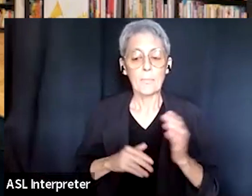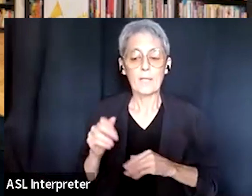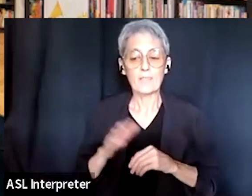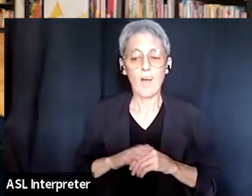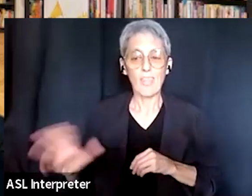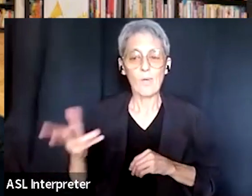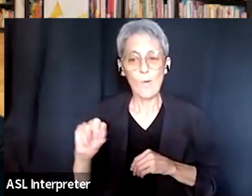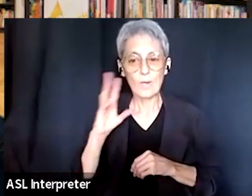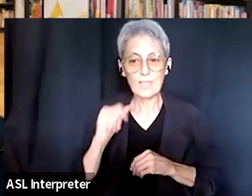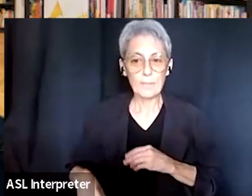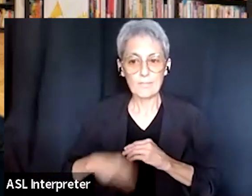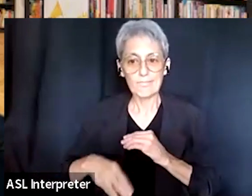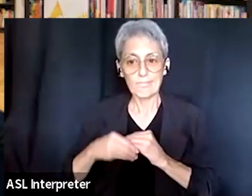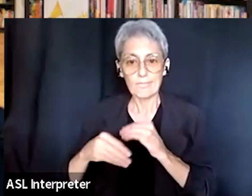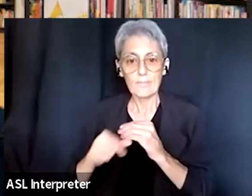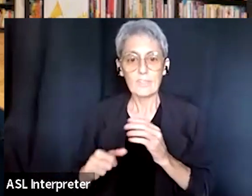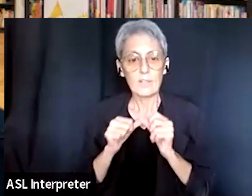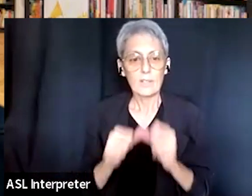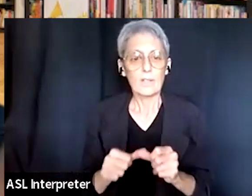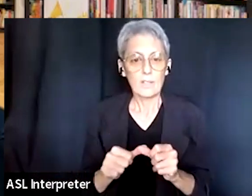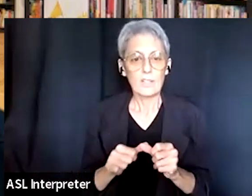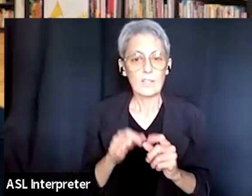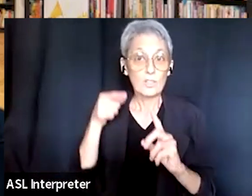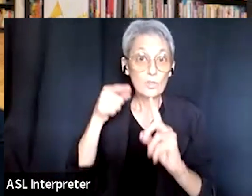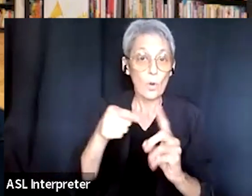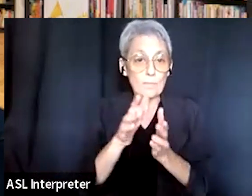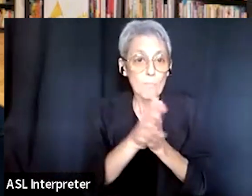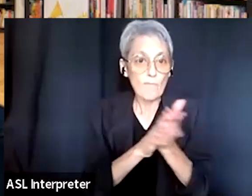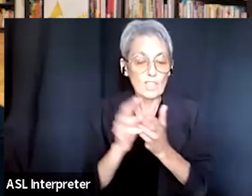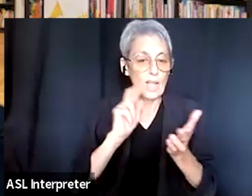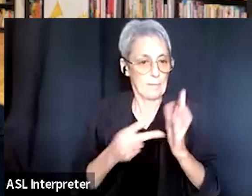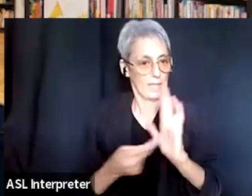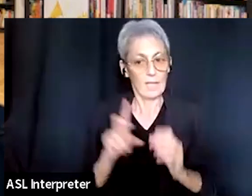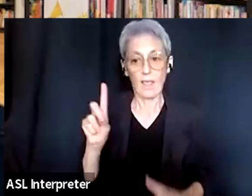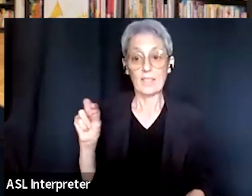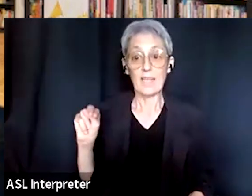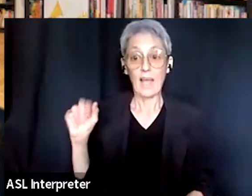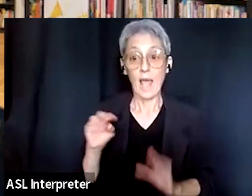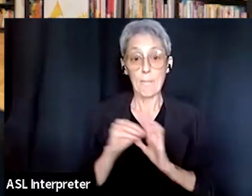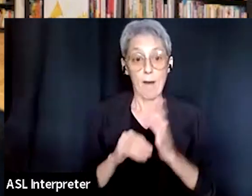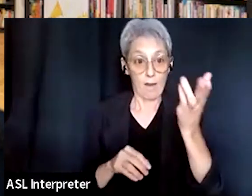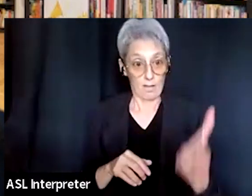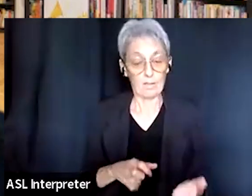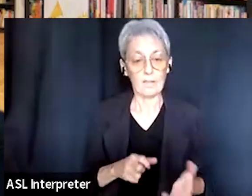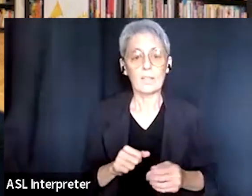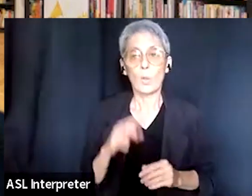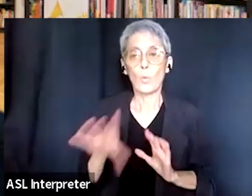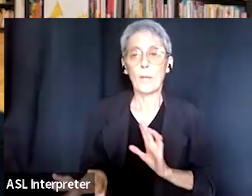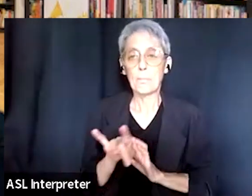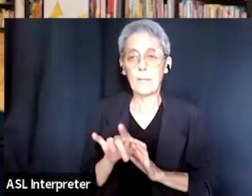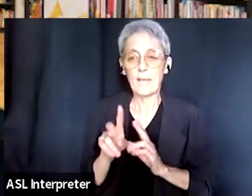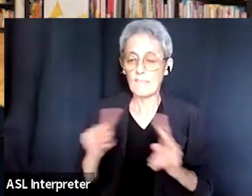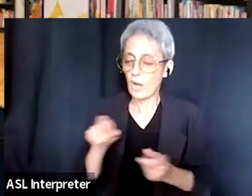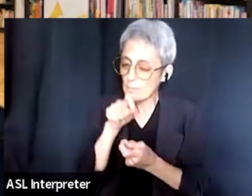everything towards motivation and meaning. And the DNA model itself was chosen very specifically because we